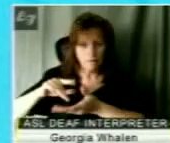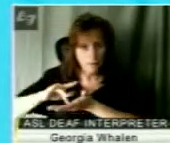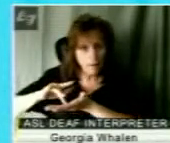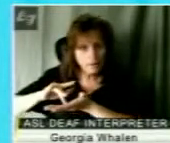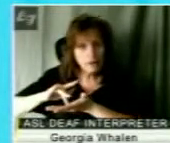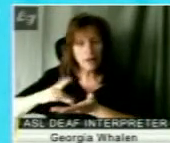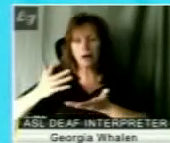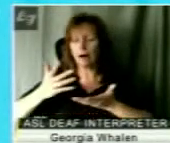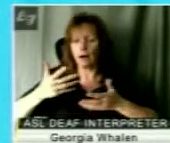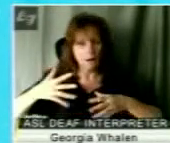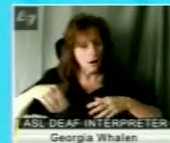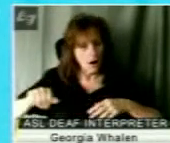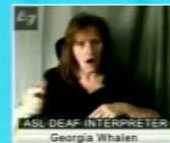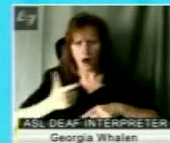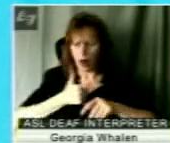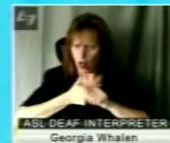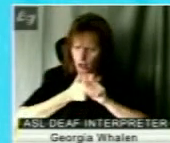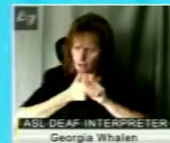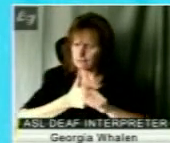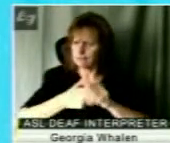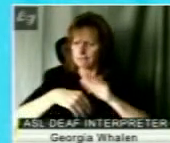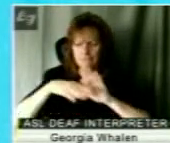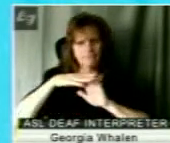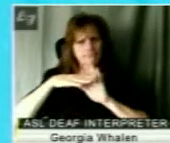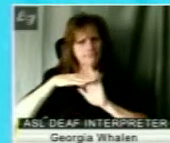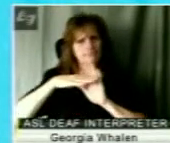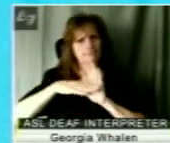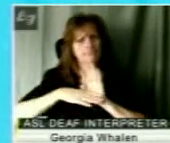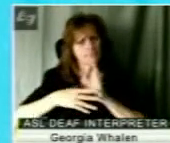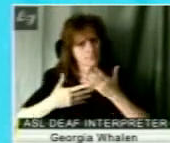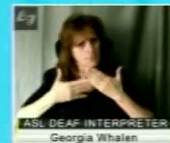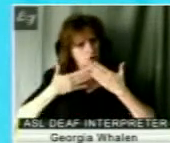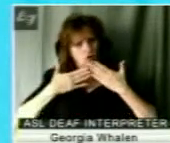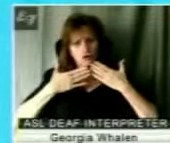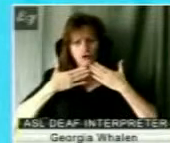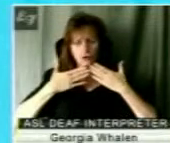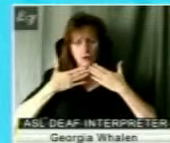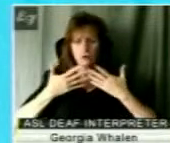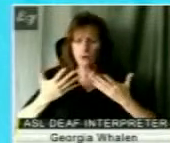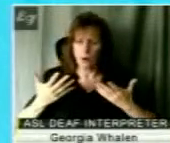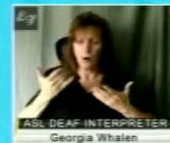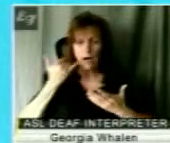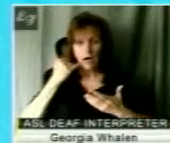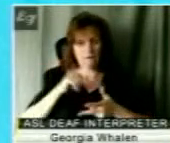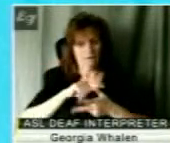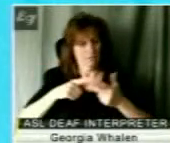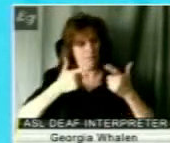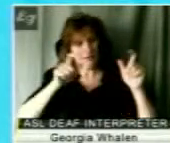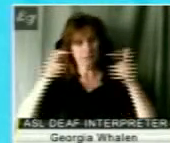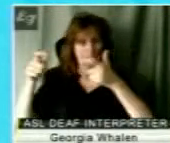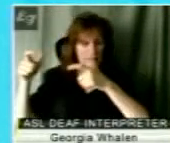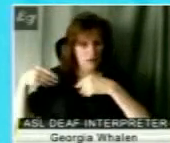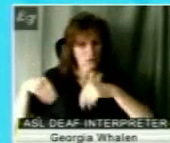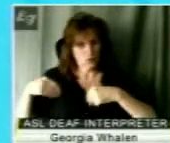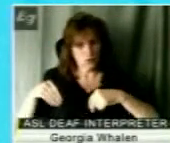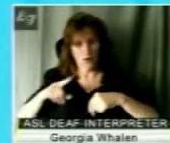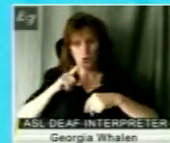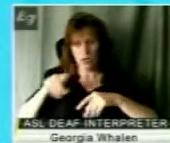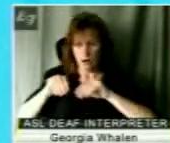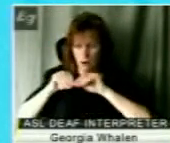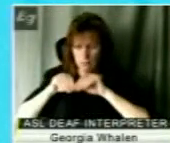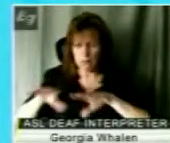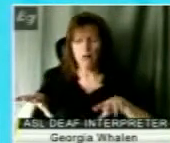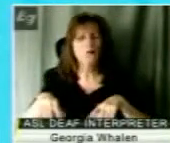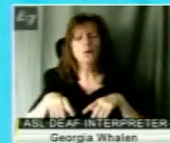they have been doing a great job. And we're not seeing anything beyond single cases in any of our workplaces. We don't have